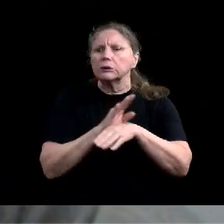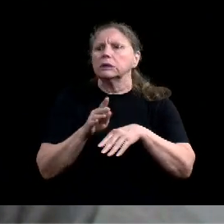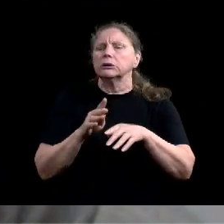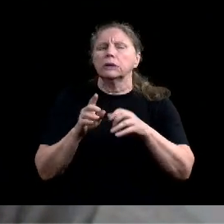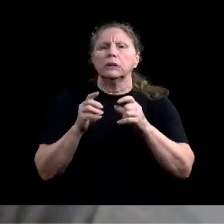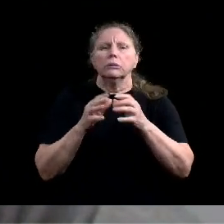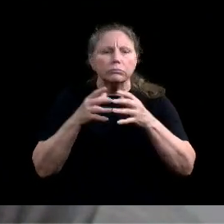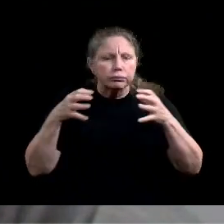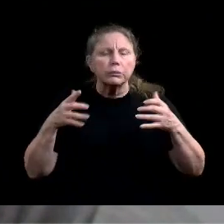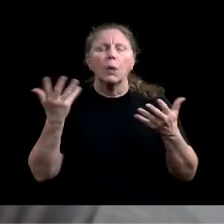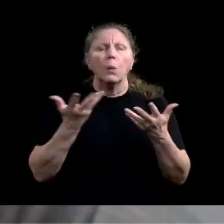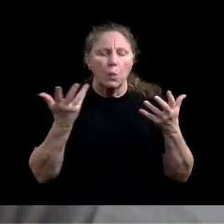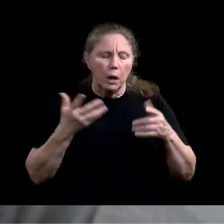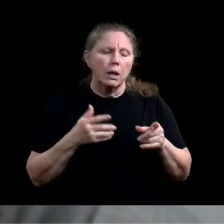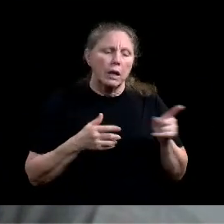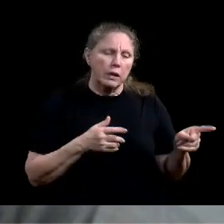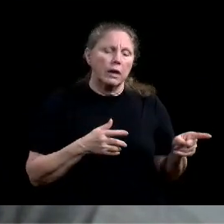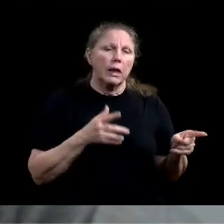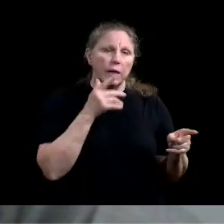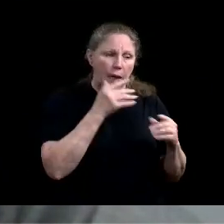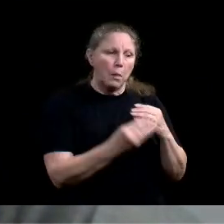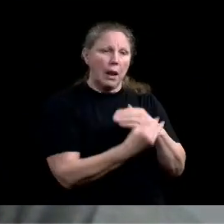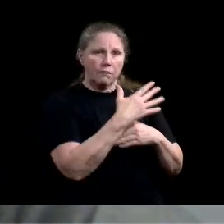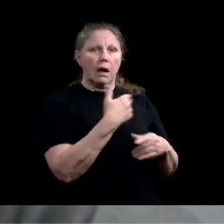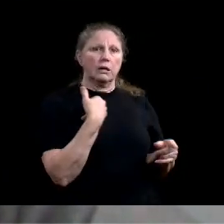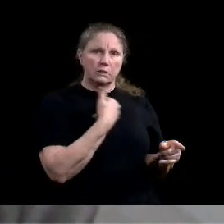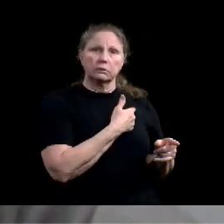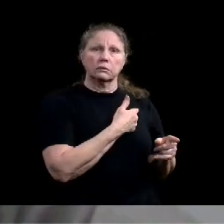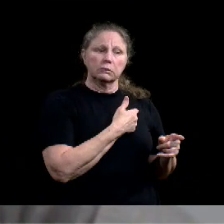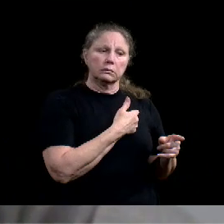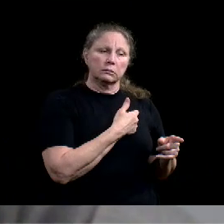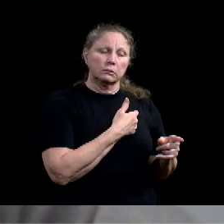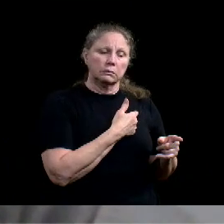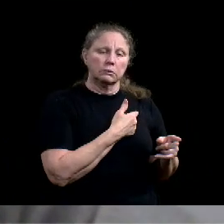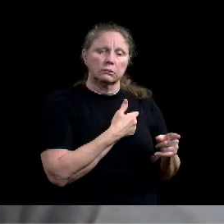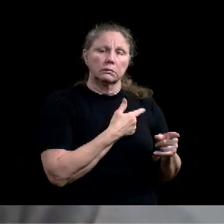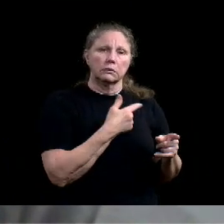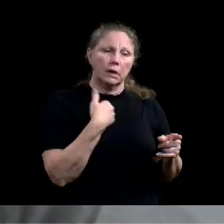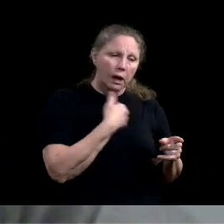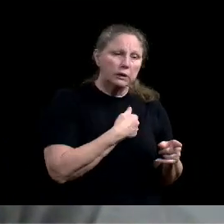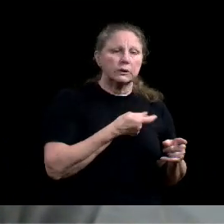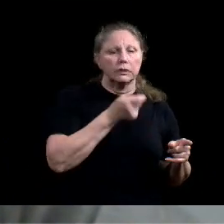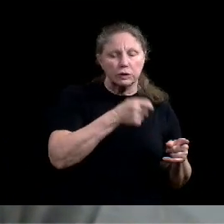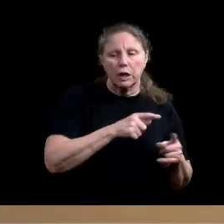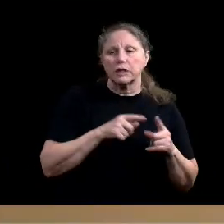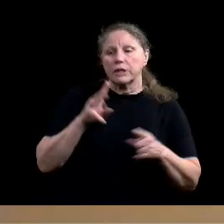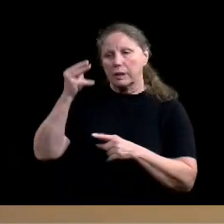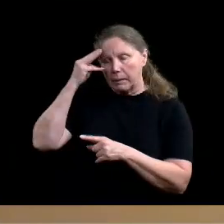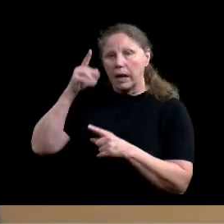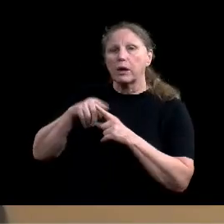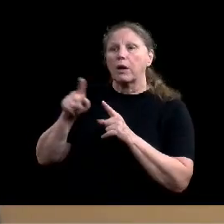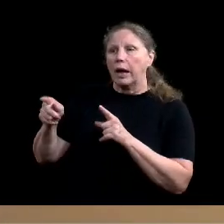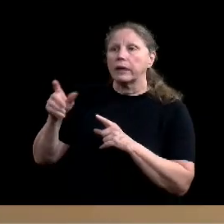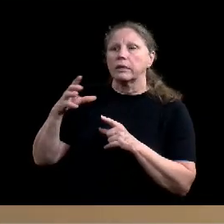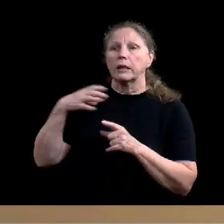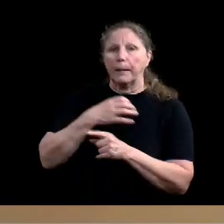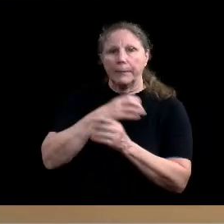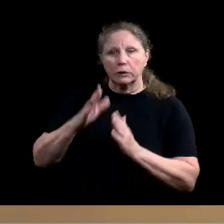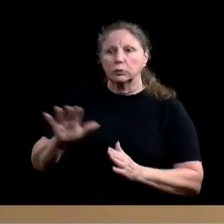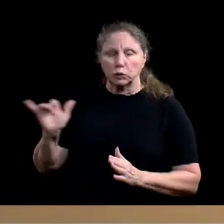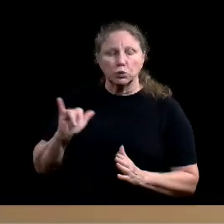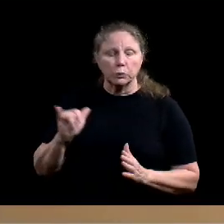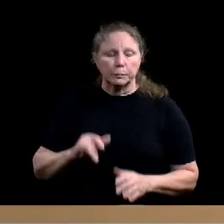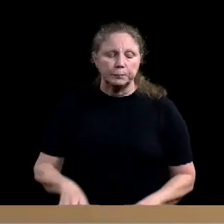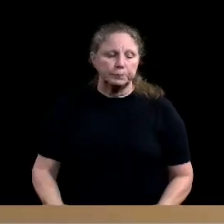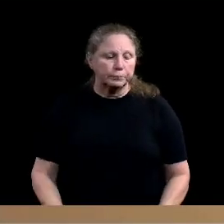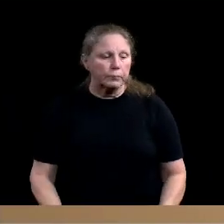and the county commissioners, as well as the mayor and the city council. I agree with that, Judge. That's exactly right.